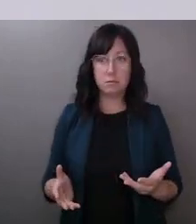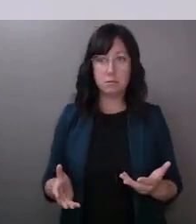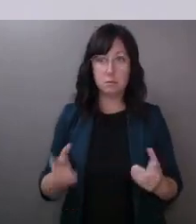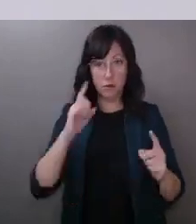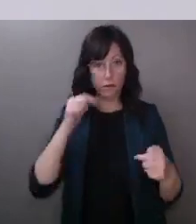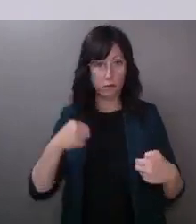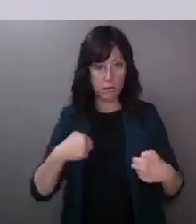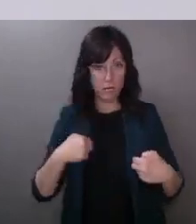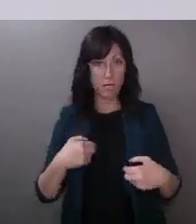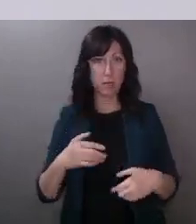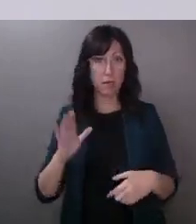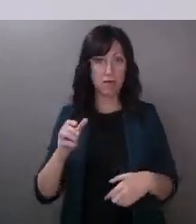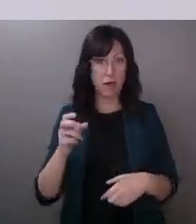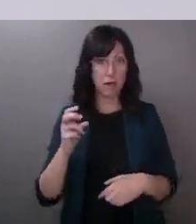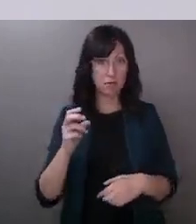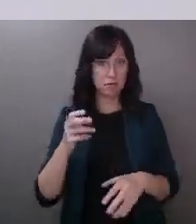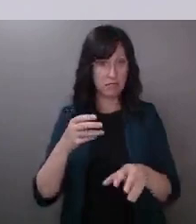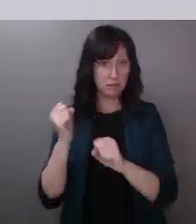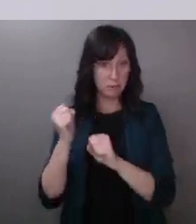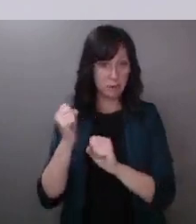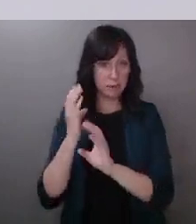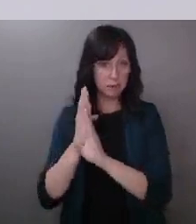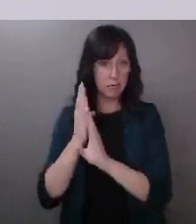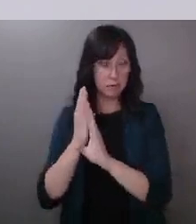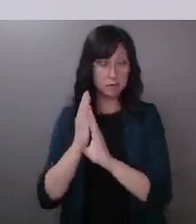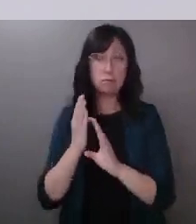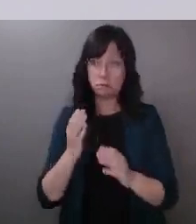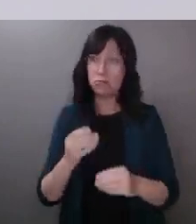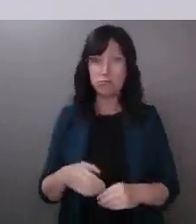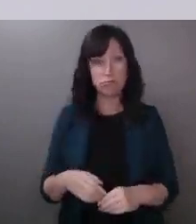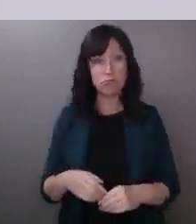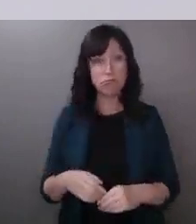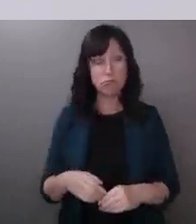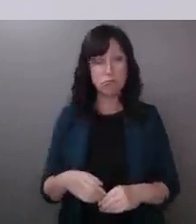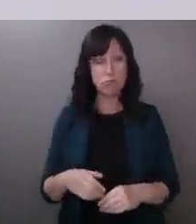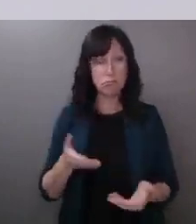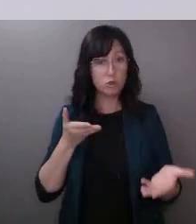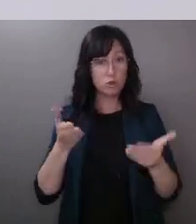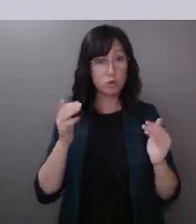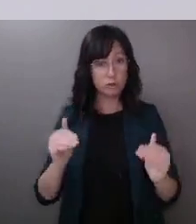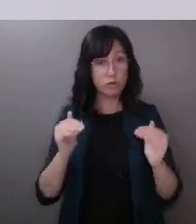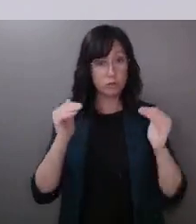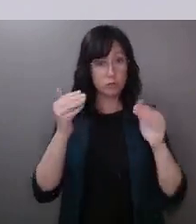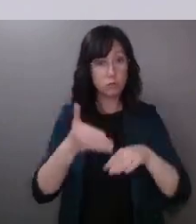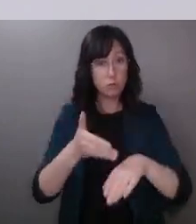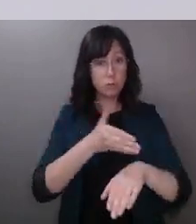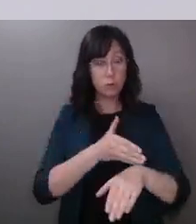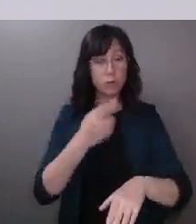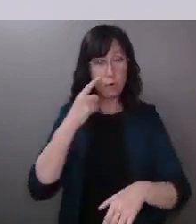Shuttle Express is an improvement. It's a service improvement for residents.